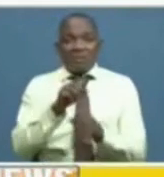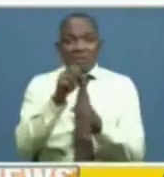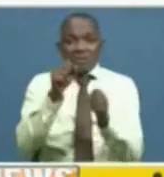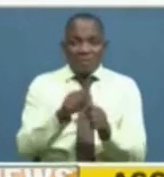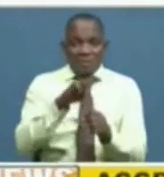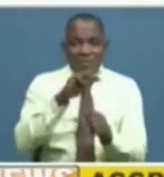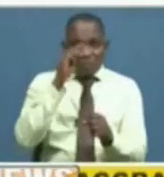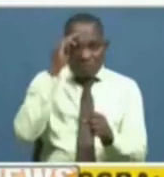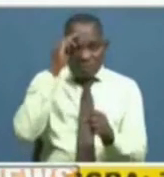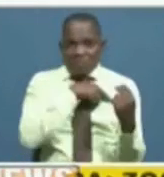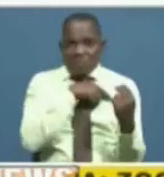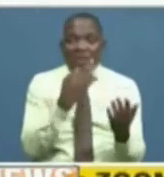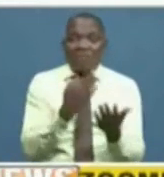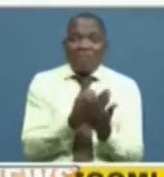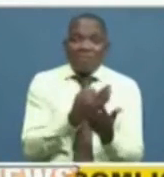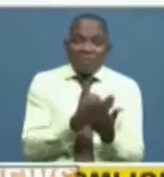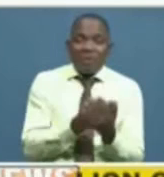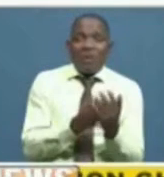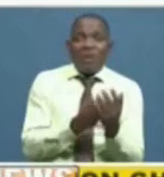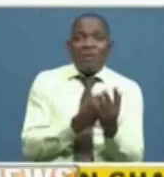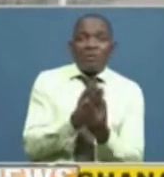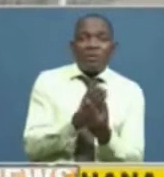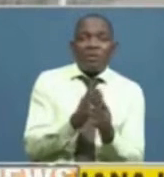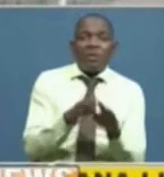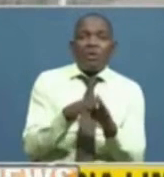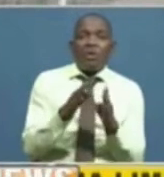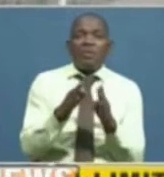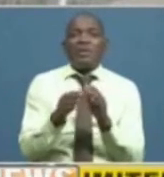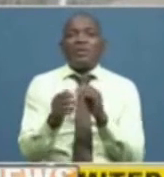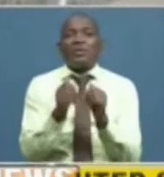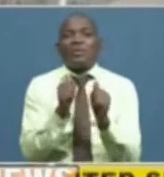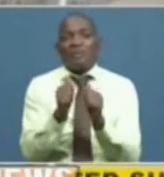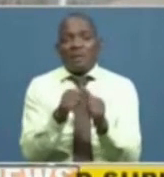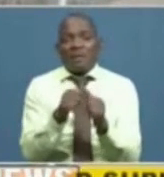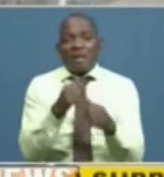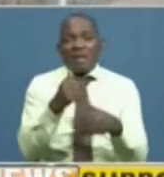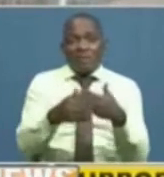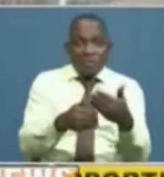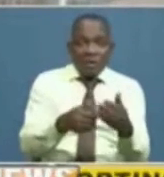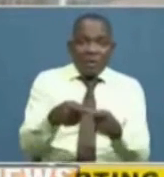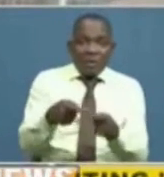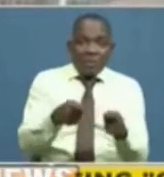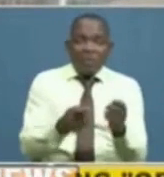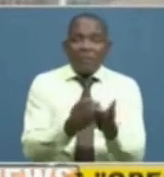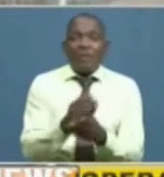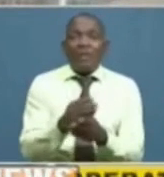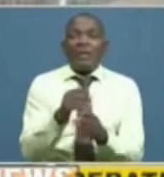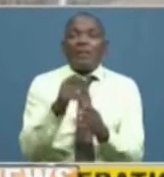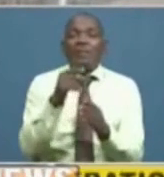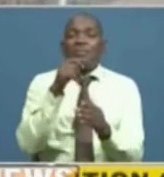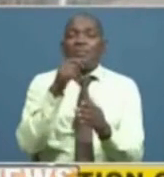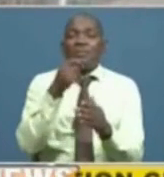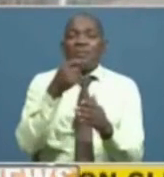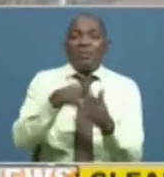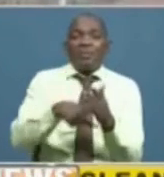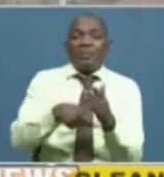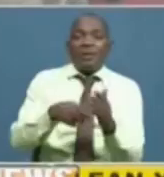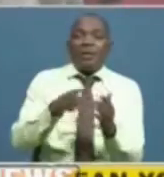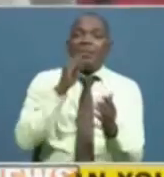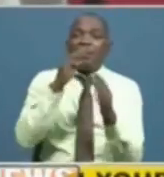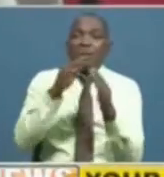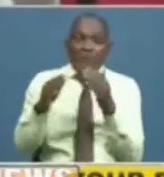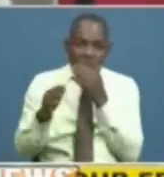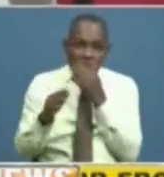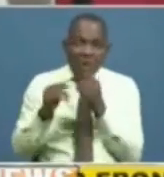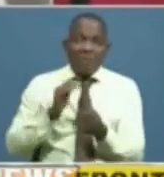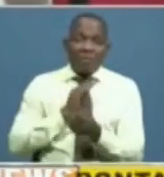of Finance says, through an open and competitive process coordinated by PricewaterhouseCoopers, Ghana, the